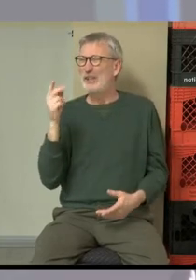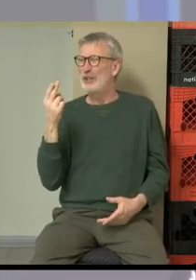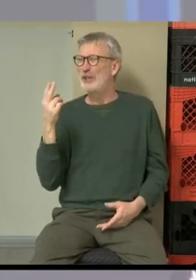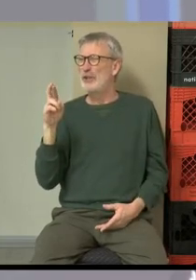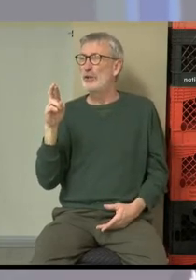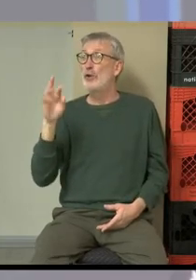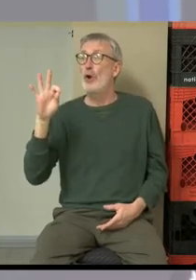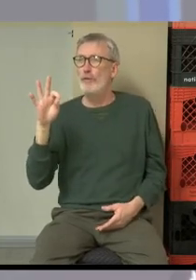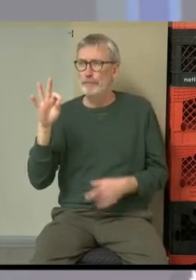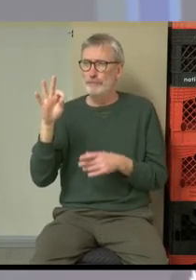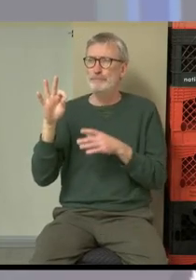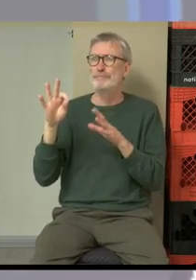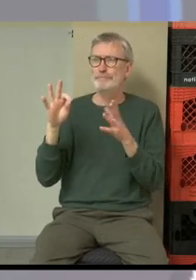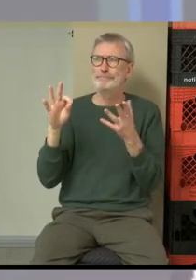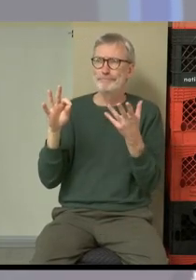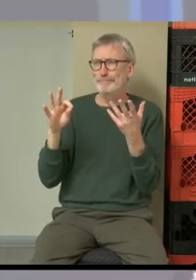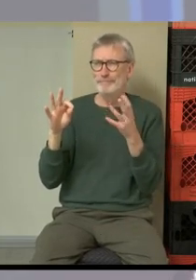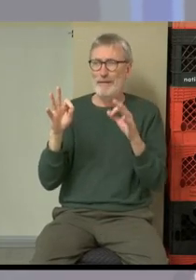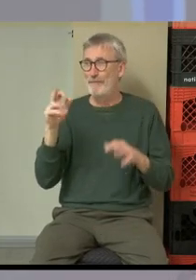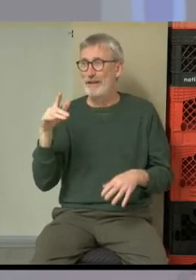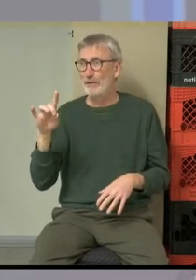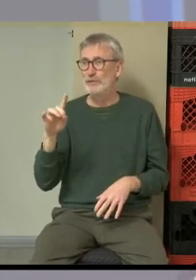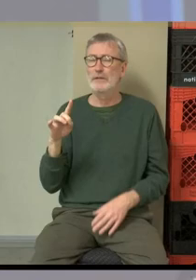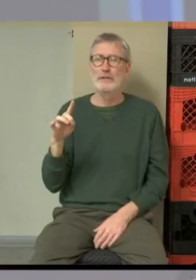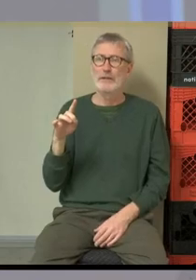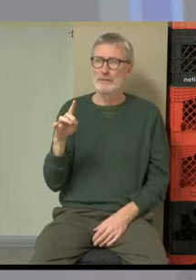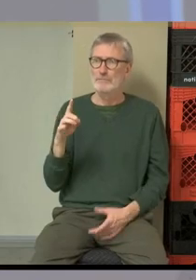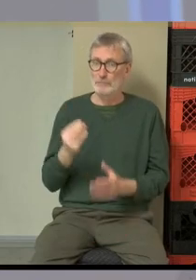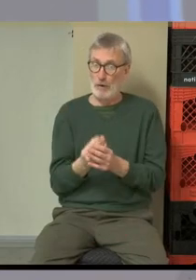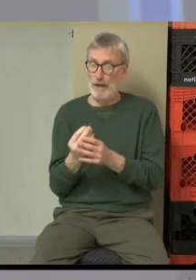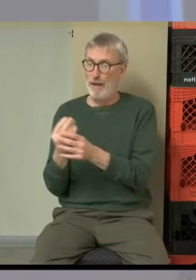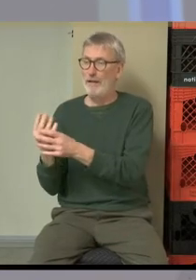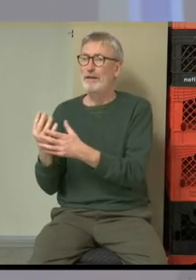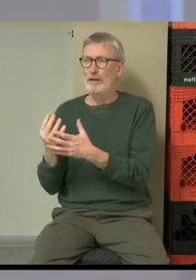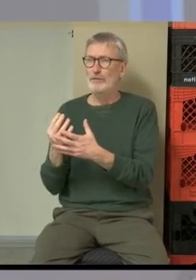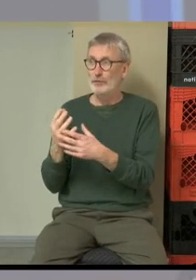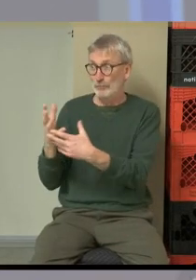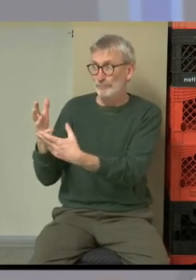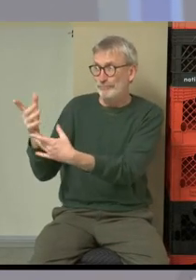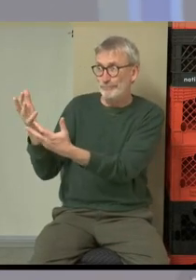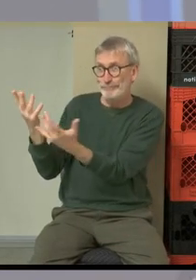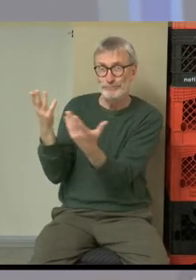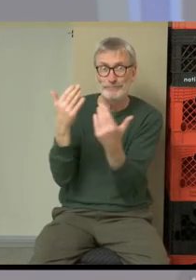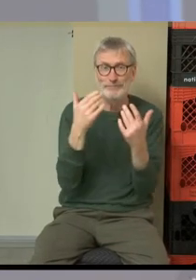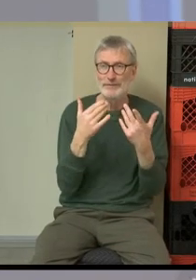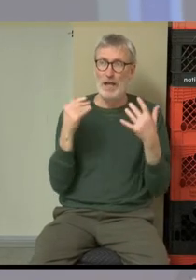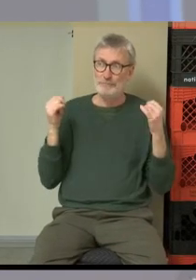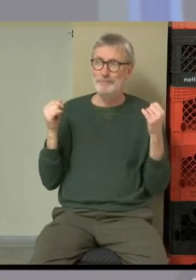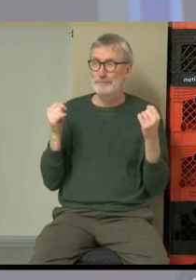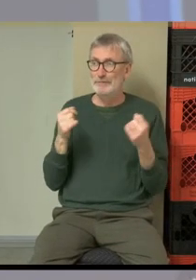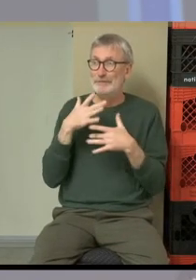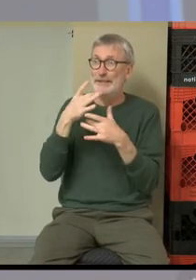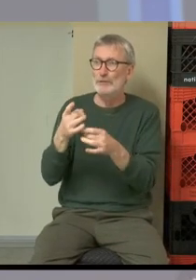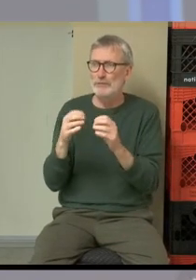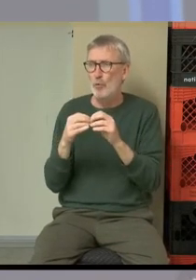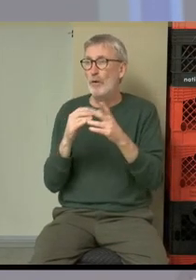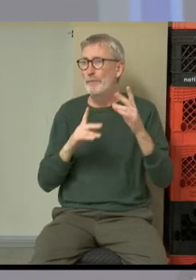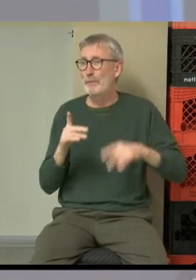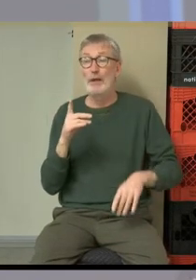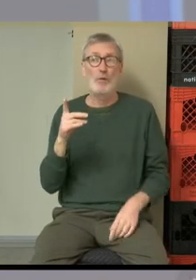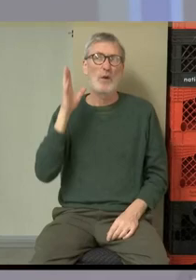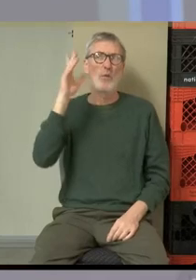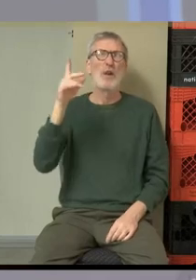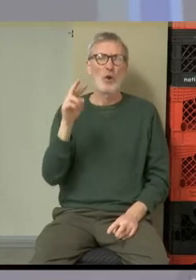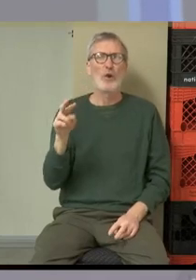field for those same reasons, to bring more people to the field, more programming to the field. So that's something that